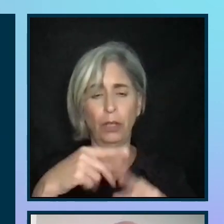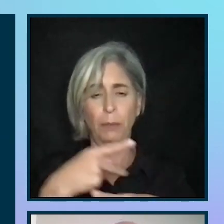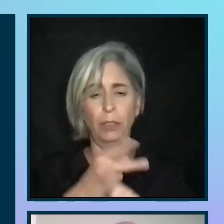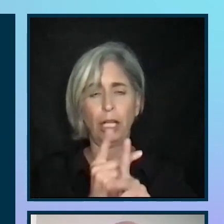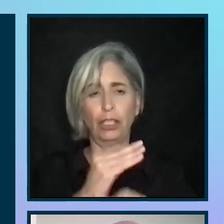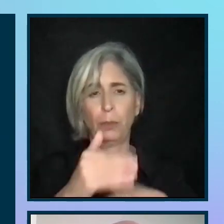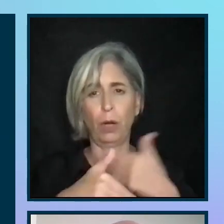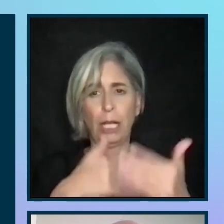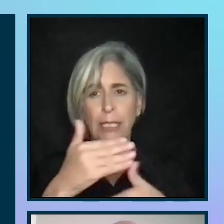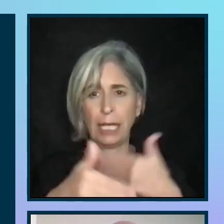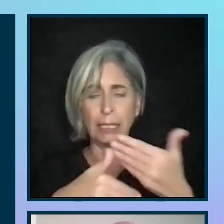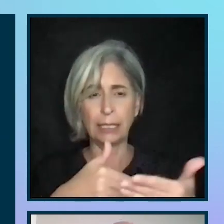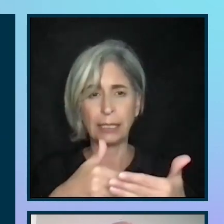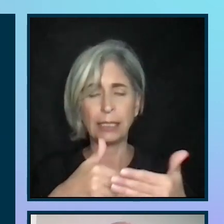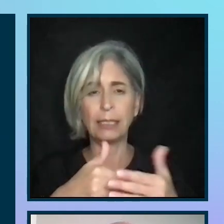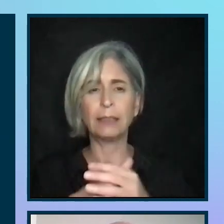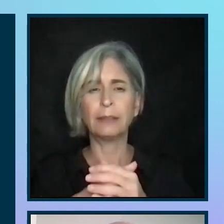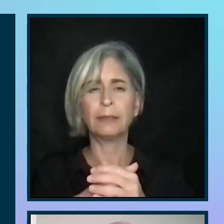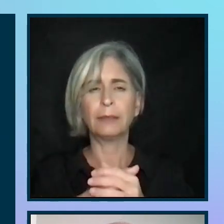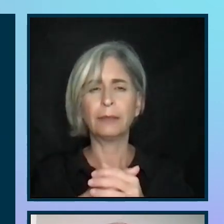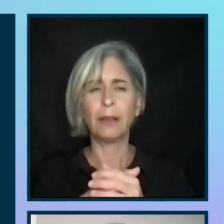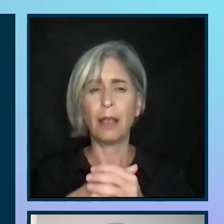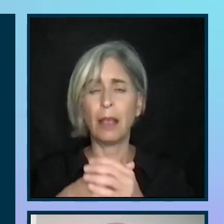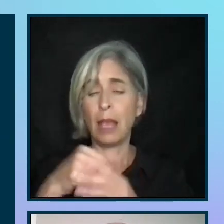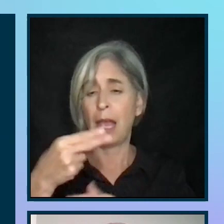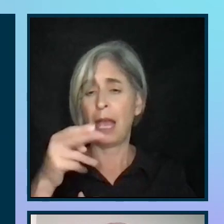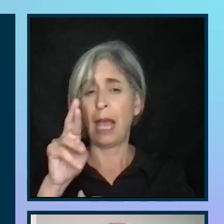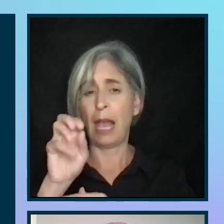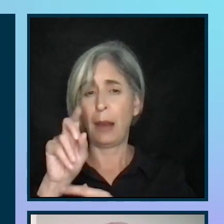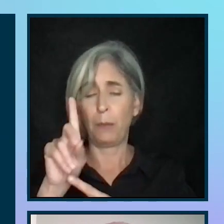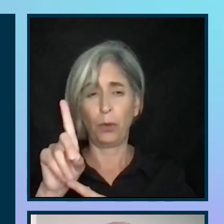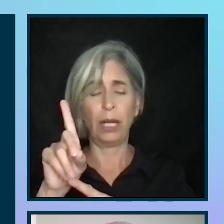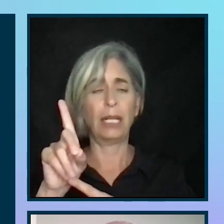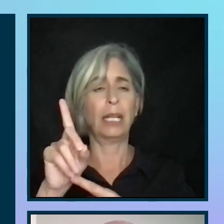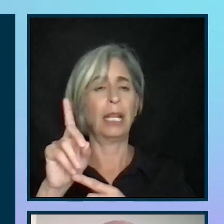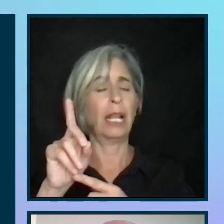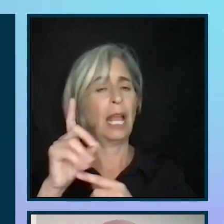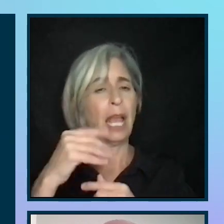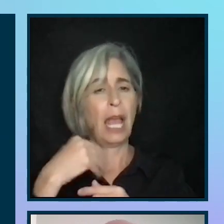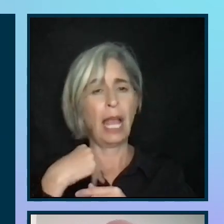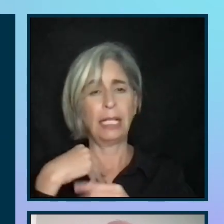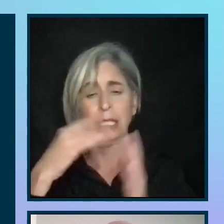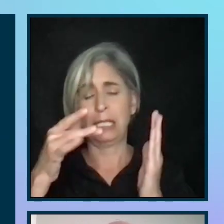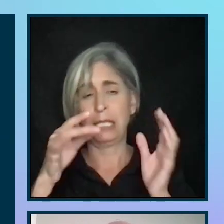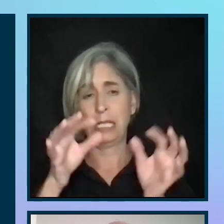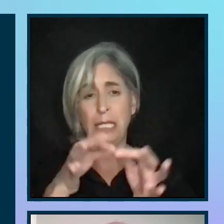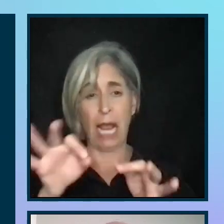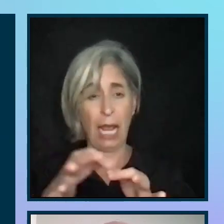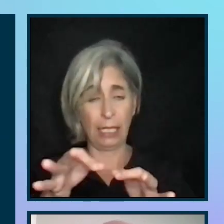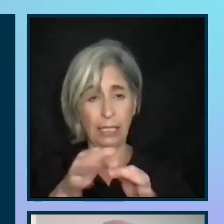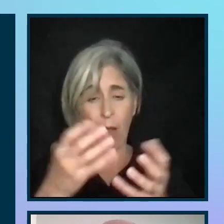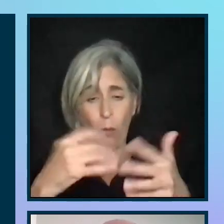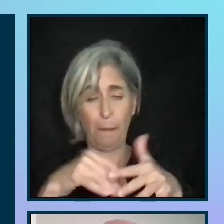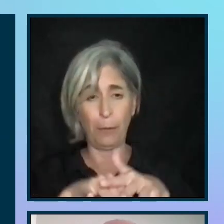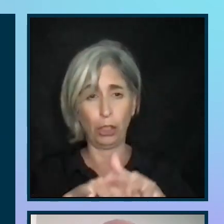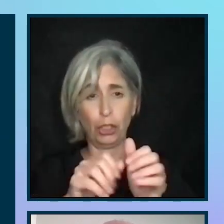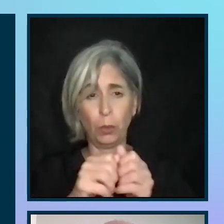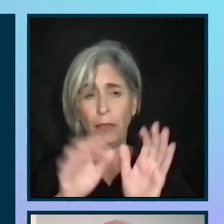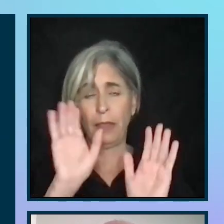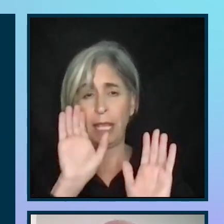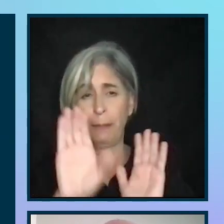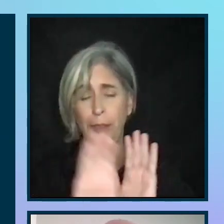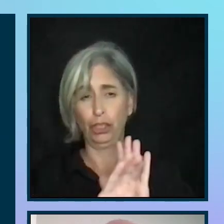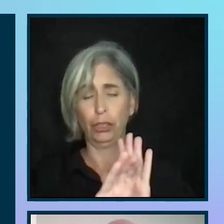process. Not only did those hybrids contain instances where there would be text that would be merged in with images, so